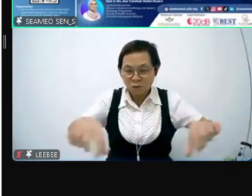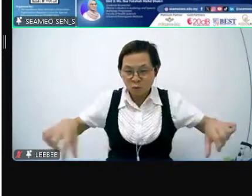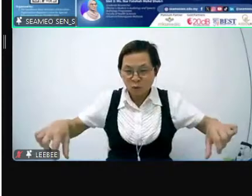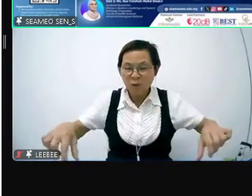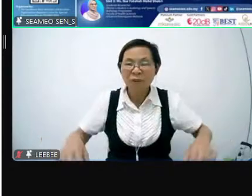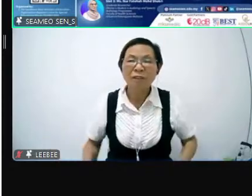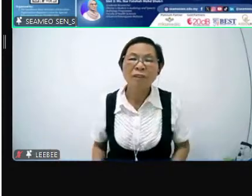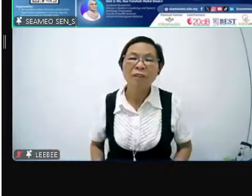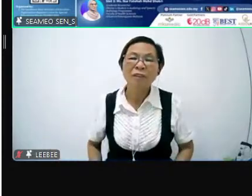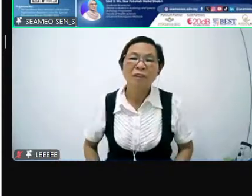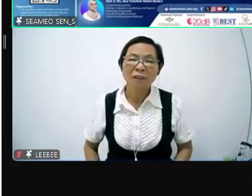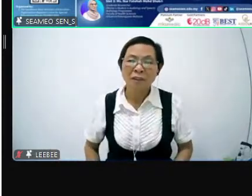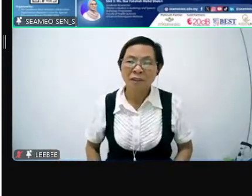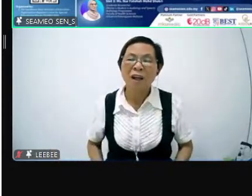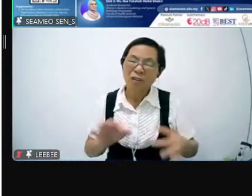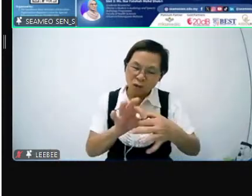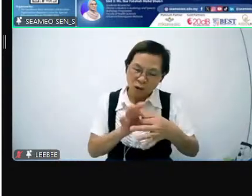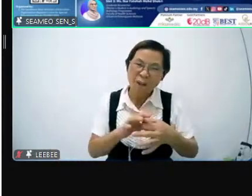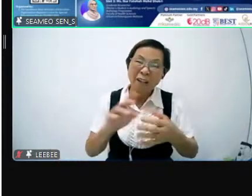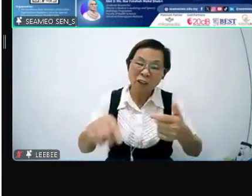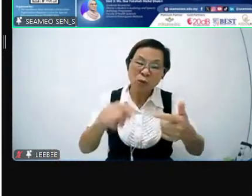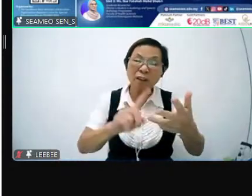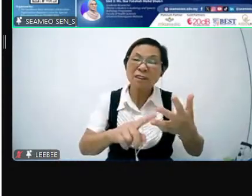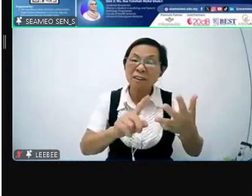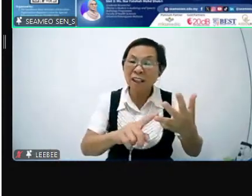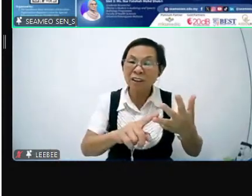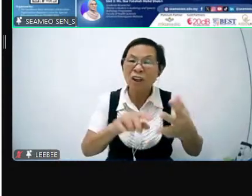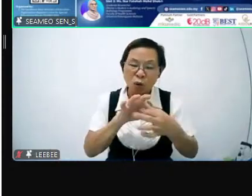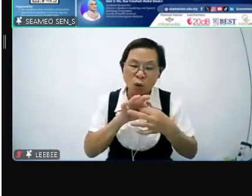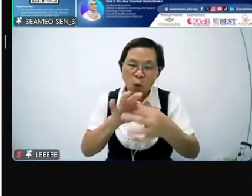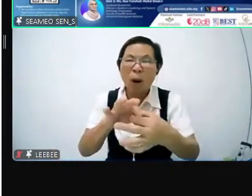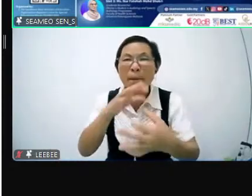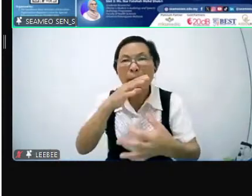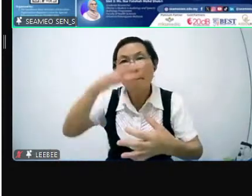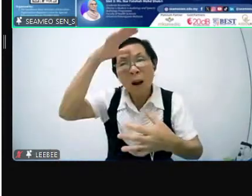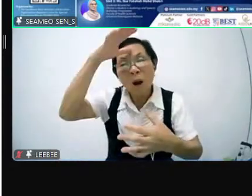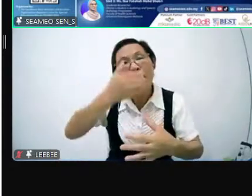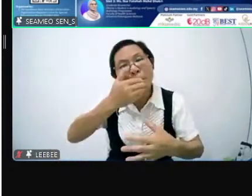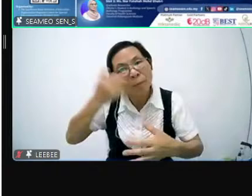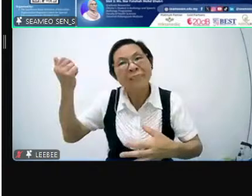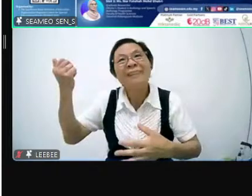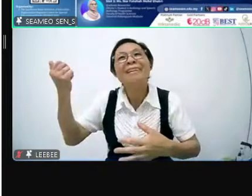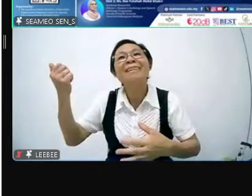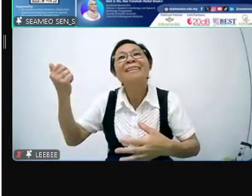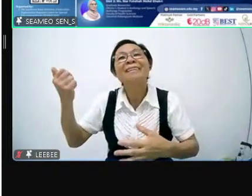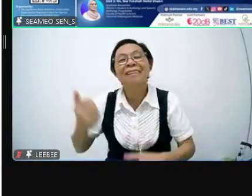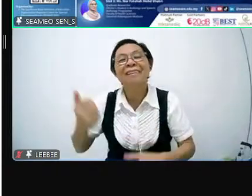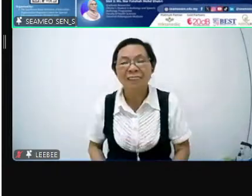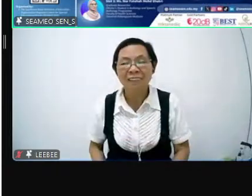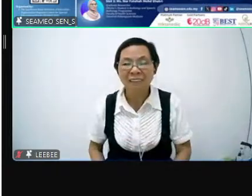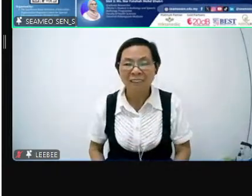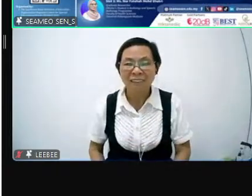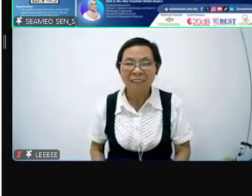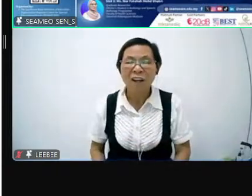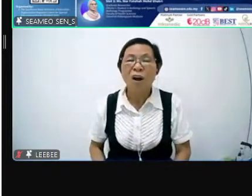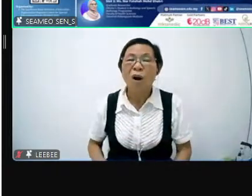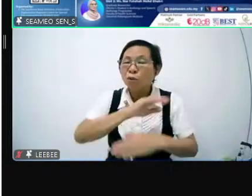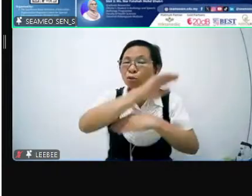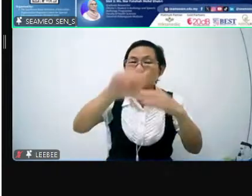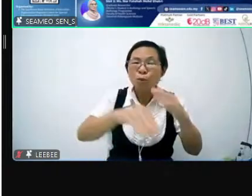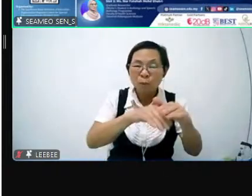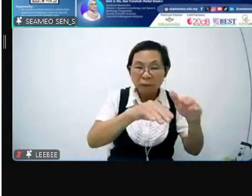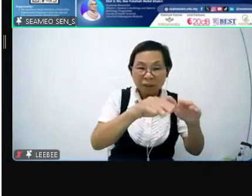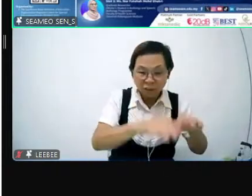Next one will be collaborate with parents and audiologists for better outcomes. So each child with the DHS